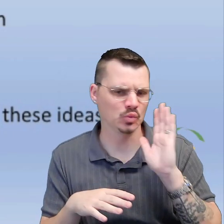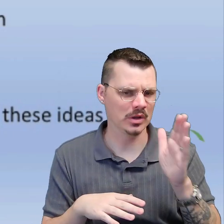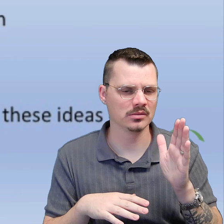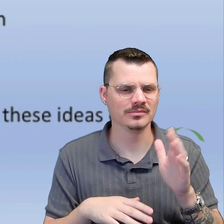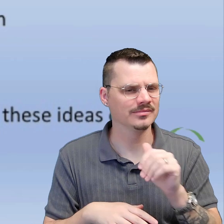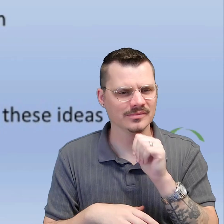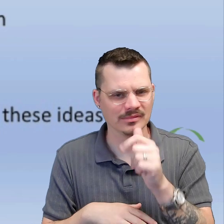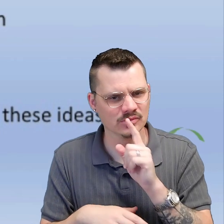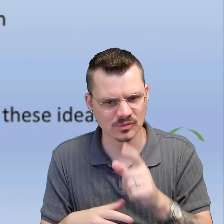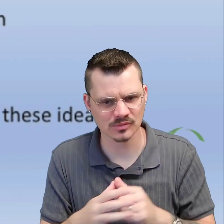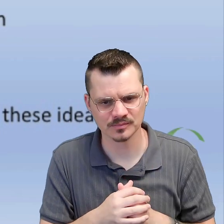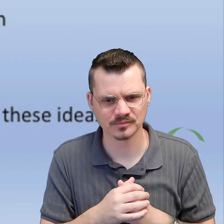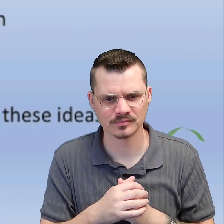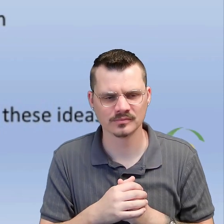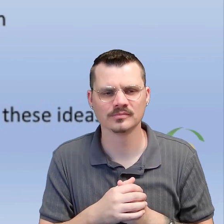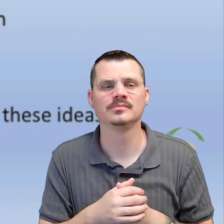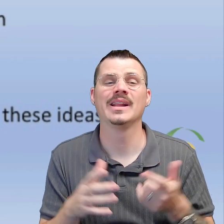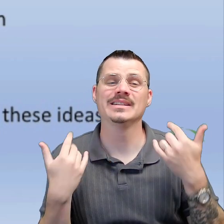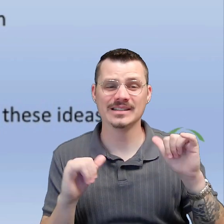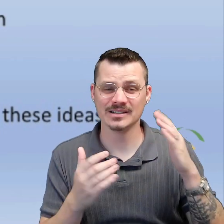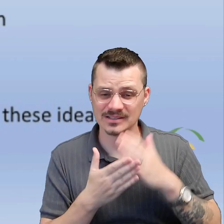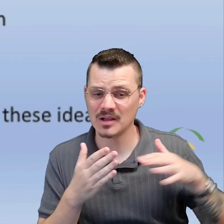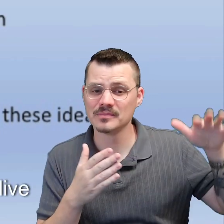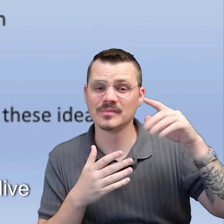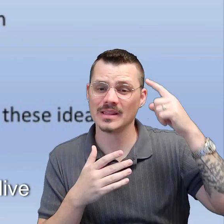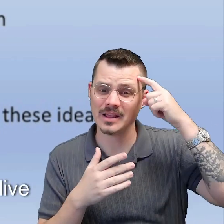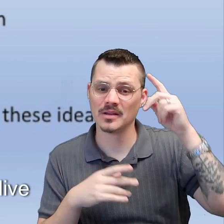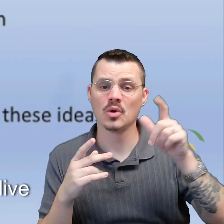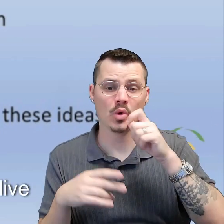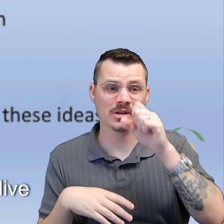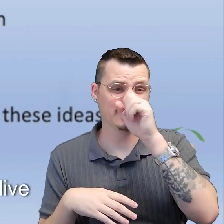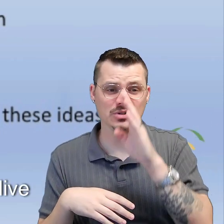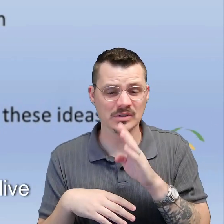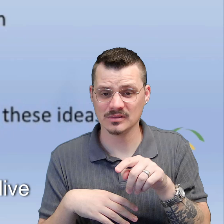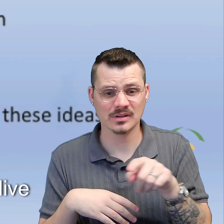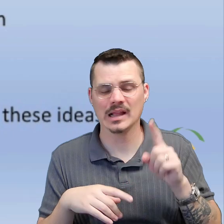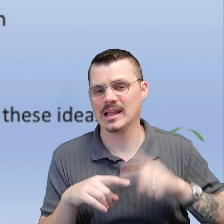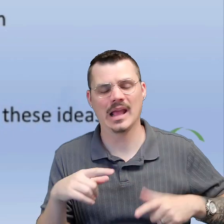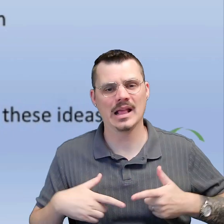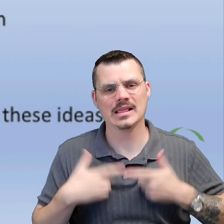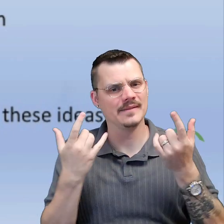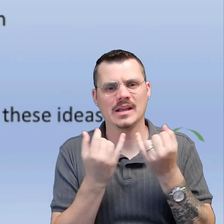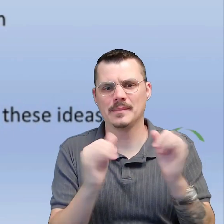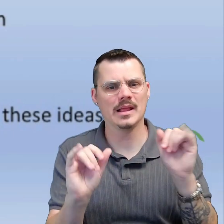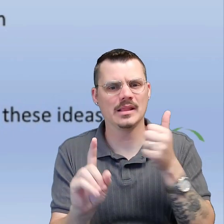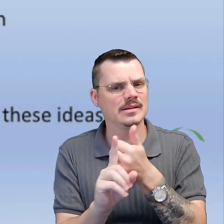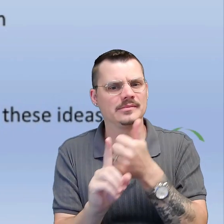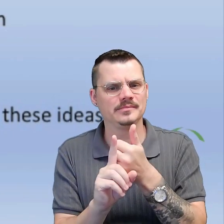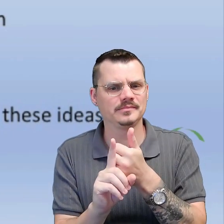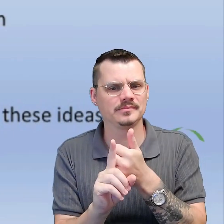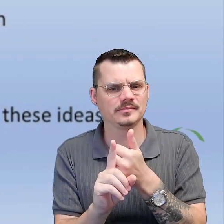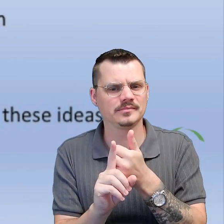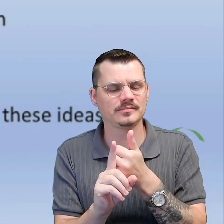the case. There's still an idea that people with schizophrenia can't live independently.